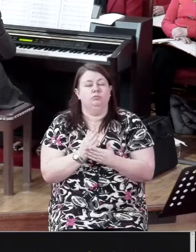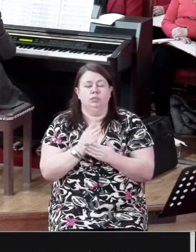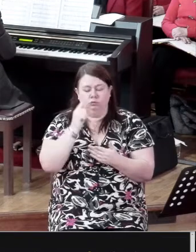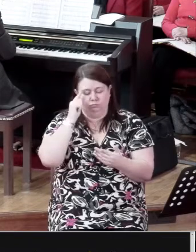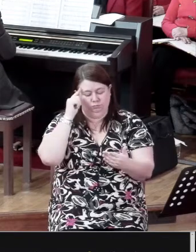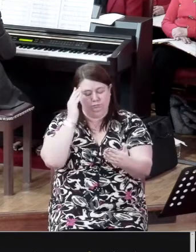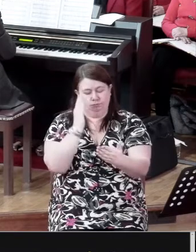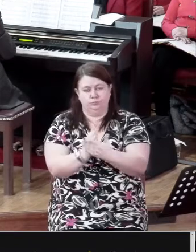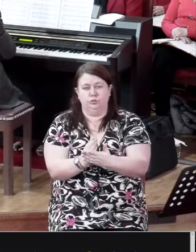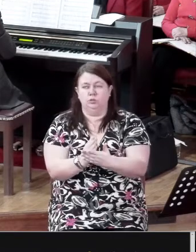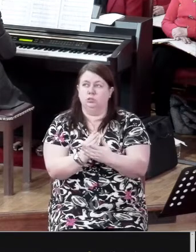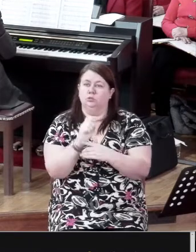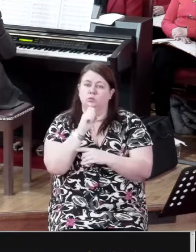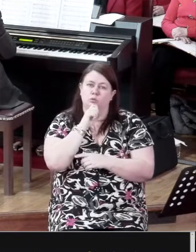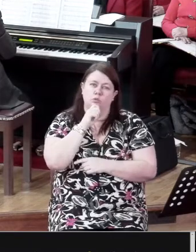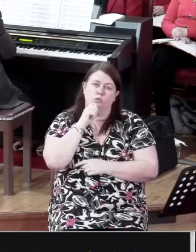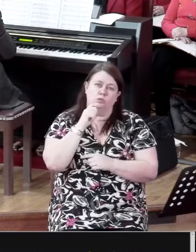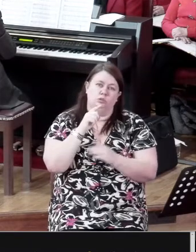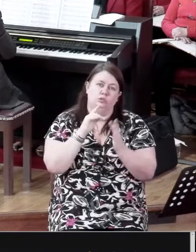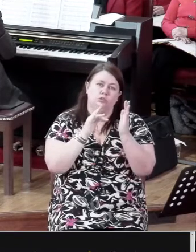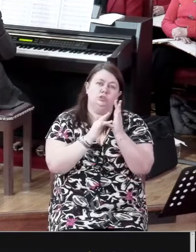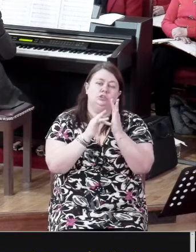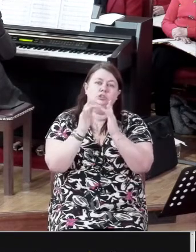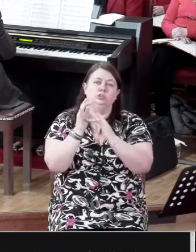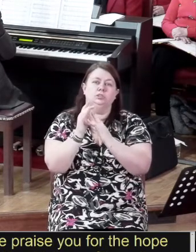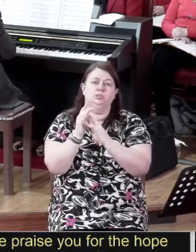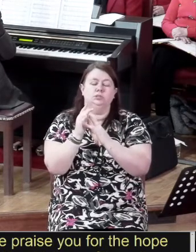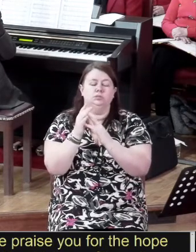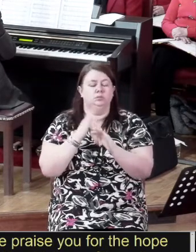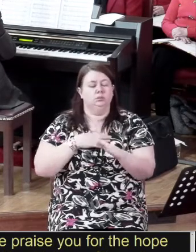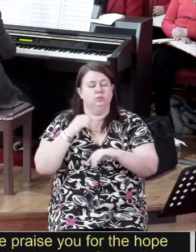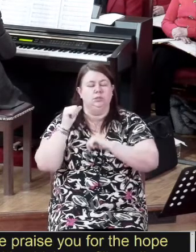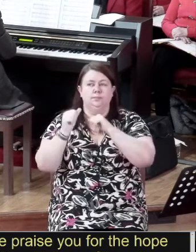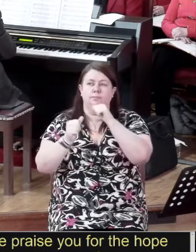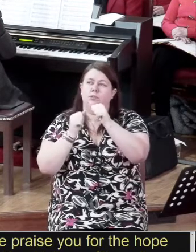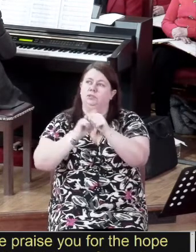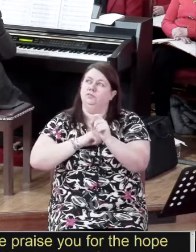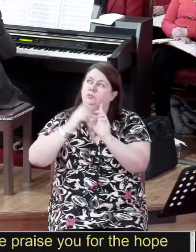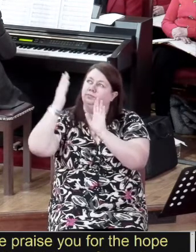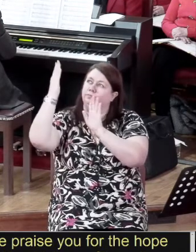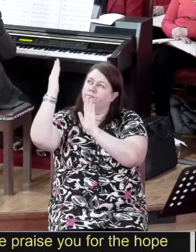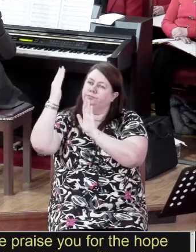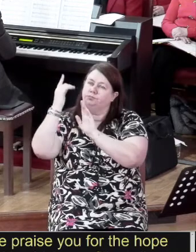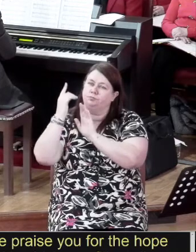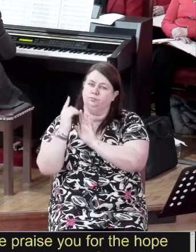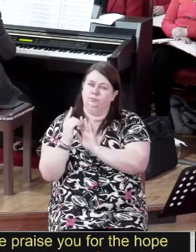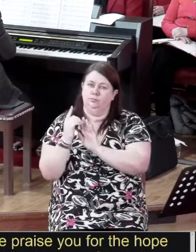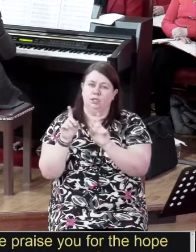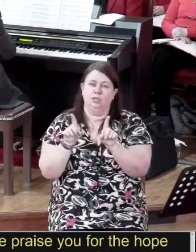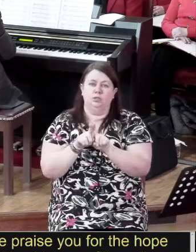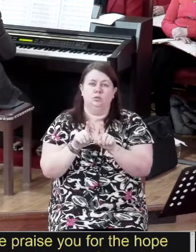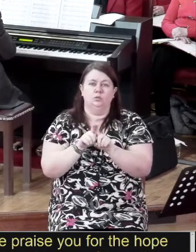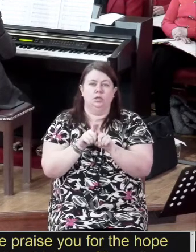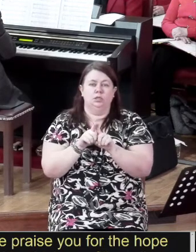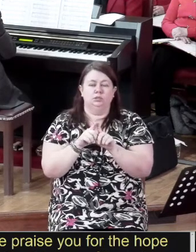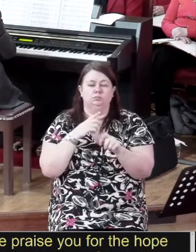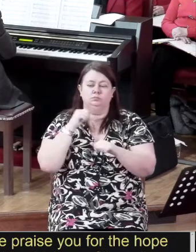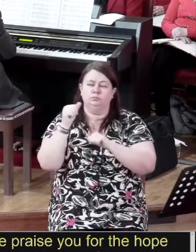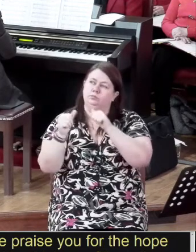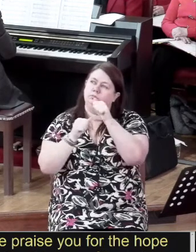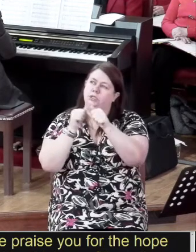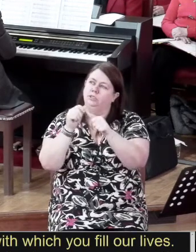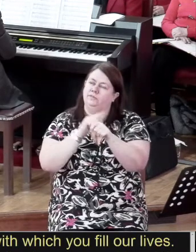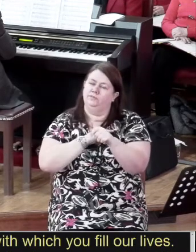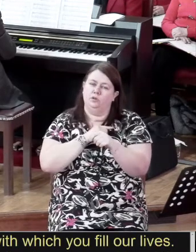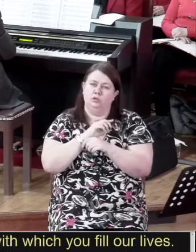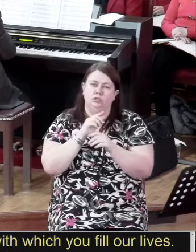you. We praise you for your presence, and we praise you for Jesus, for his life, death and resurrection,